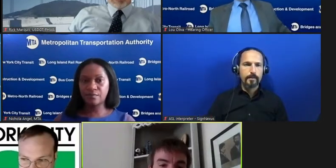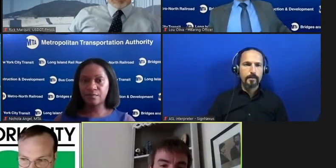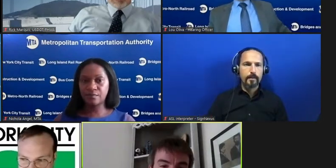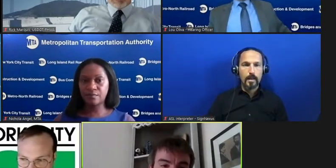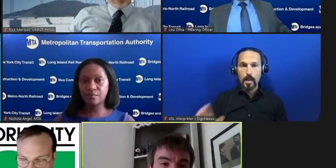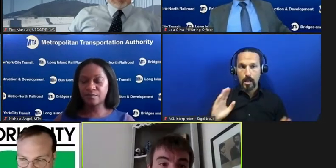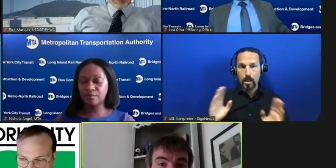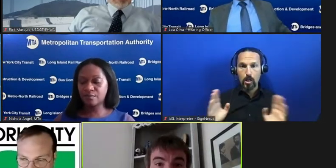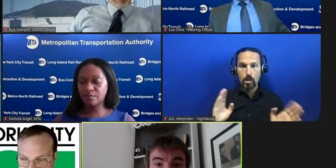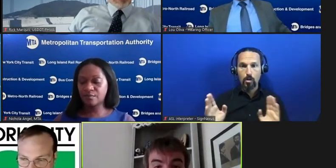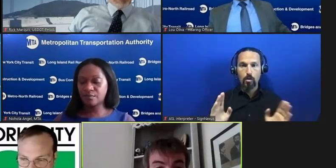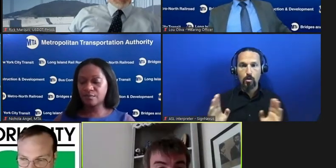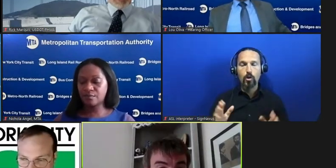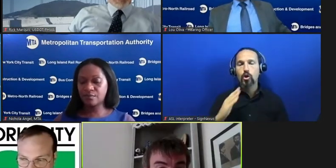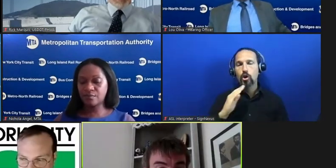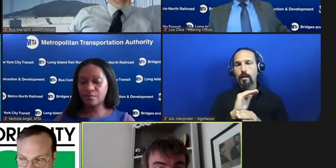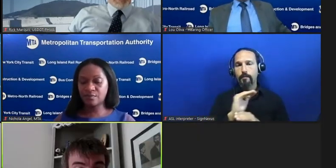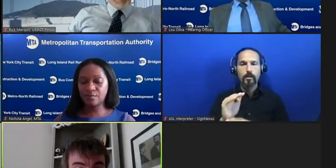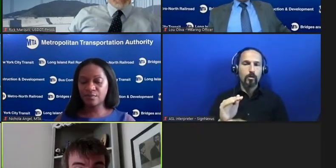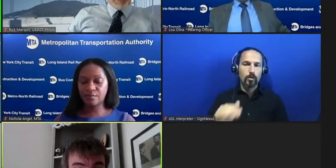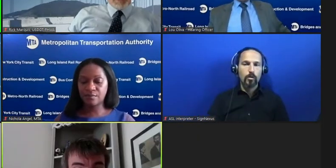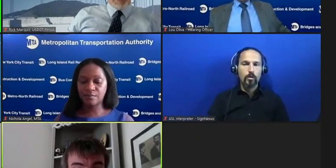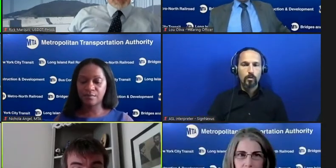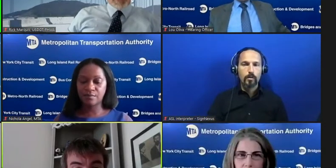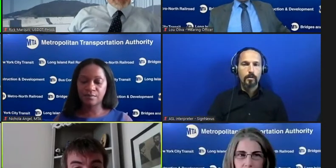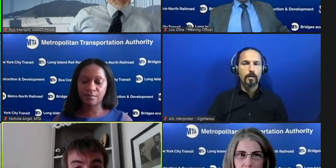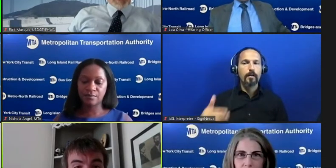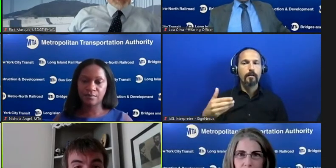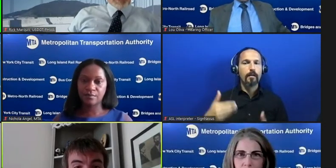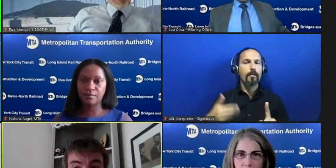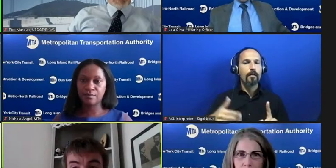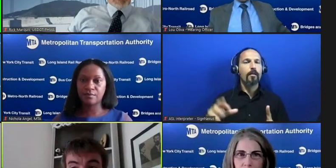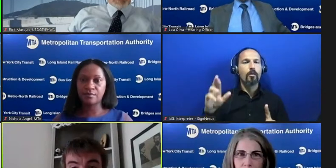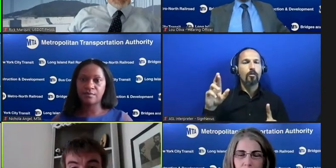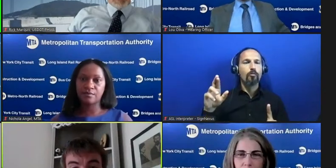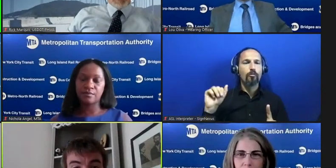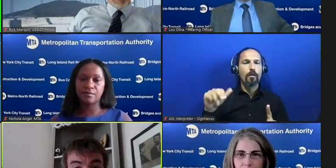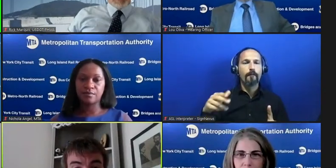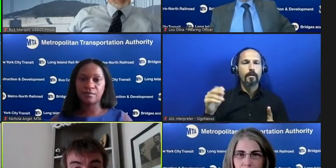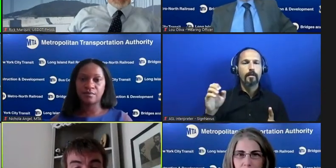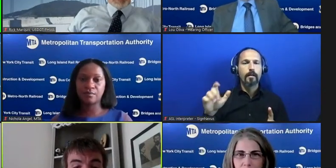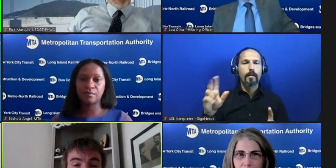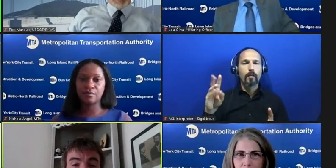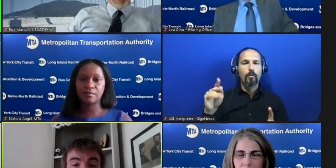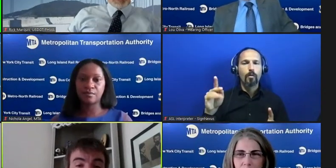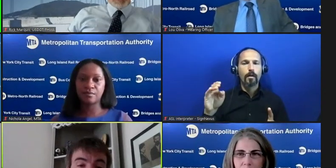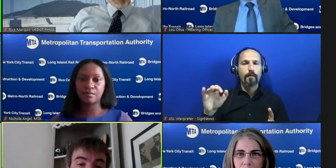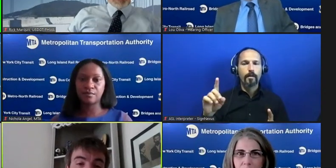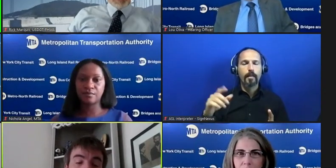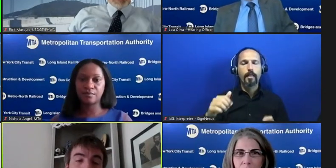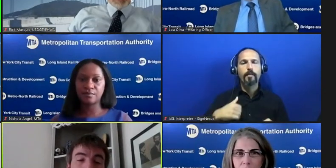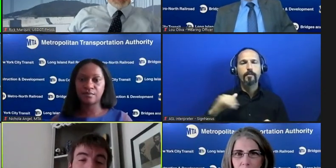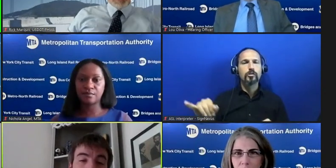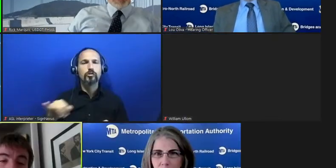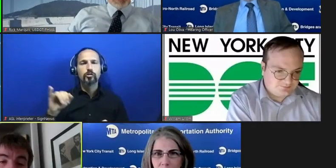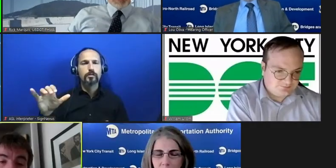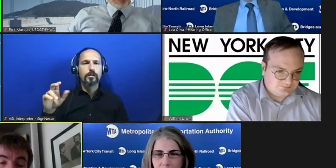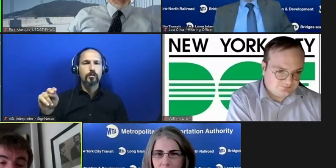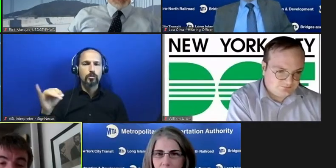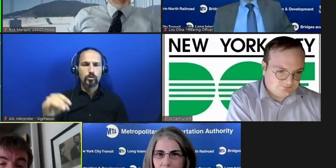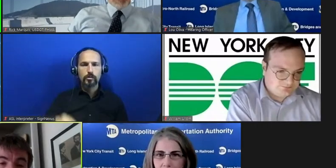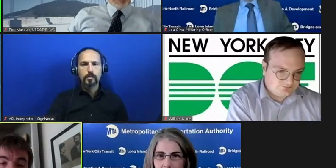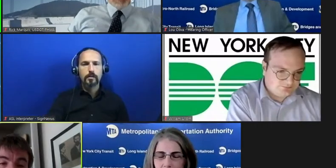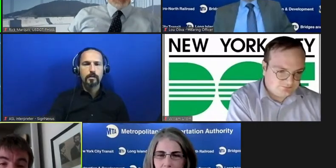uh hello good afternoon my name is Rafael Wakefield and I live in Jersey City New Jersey